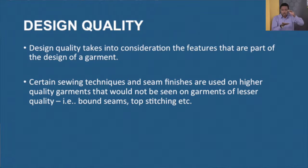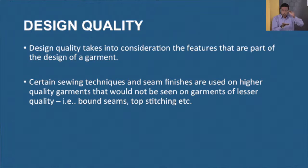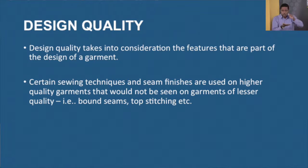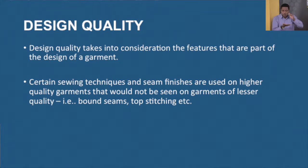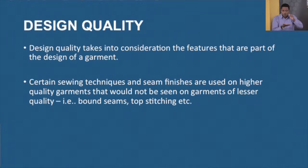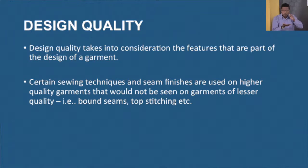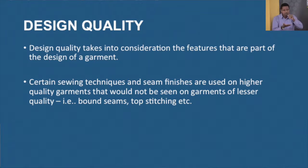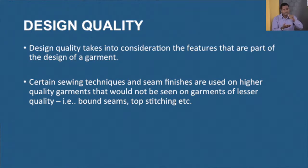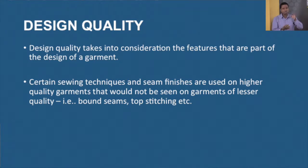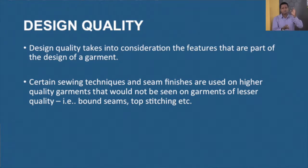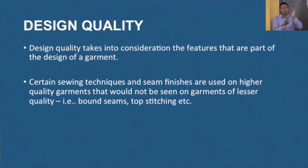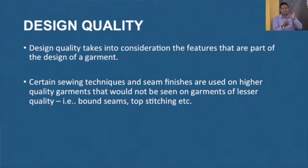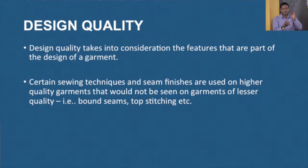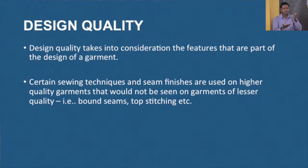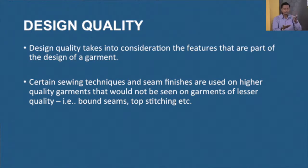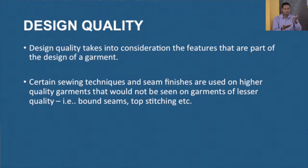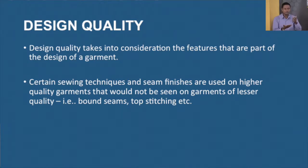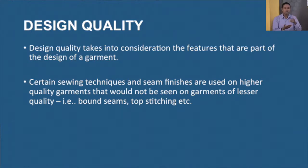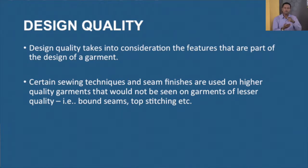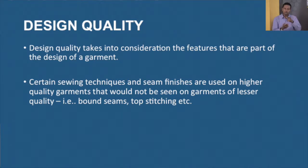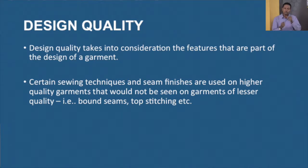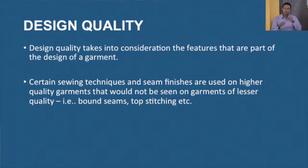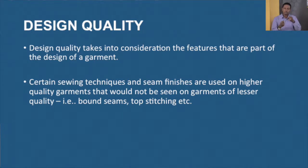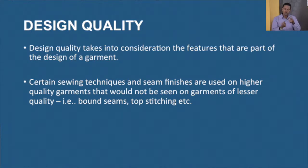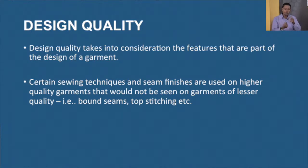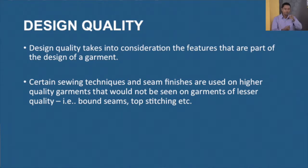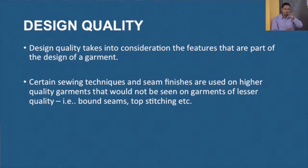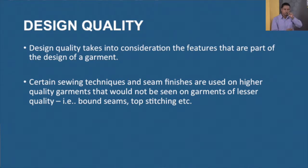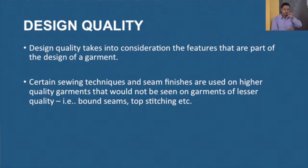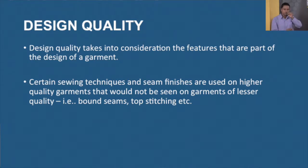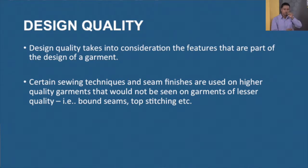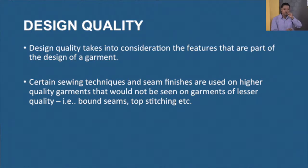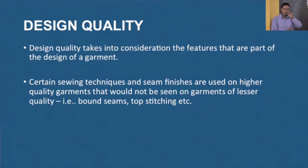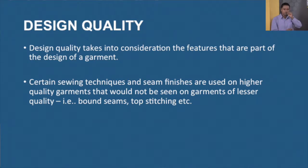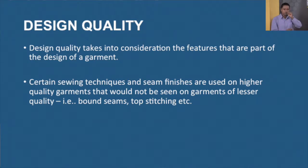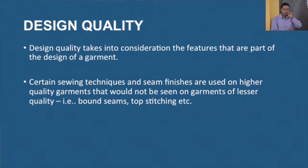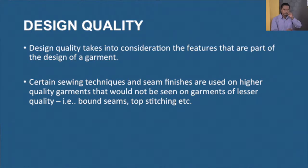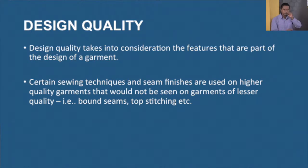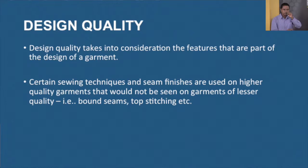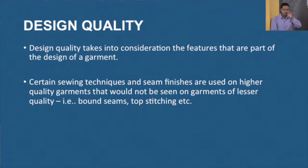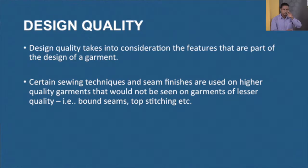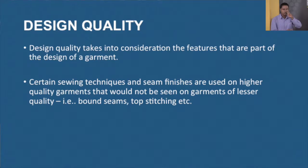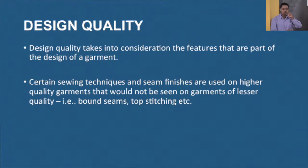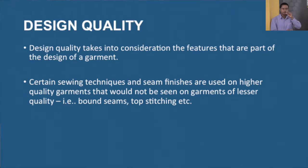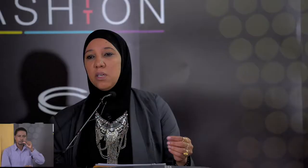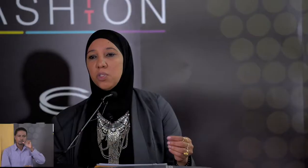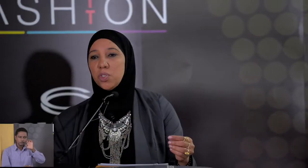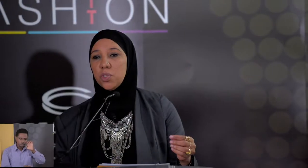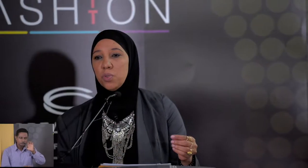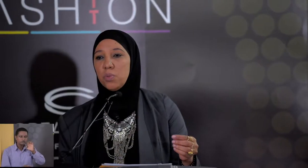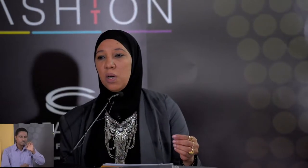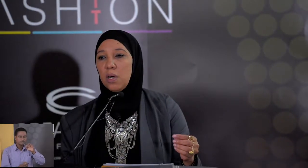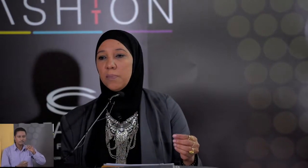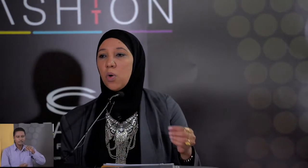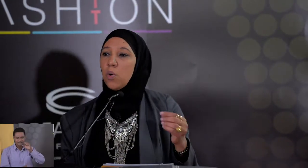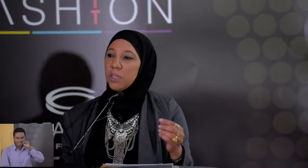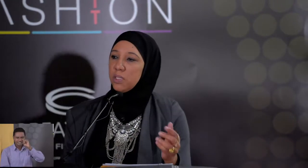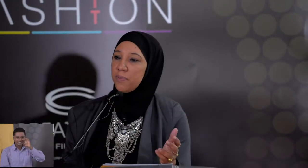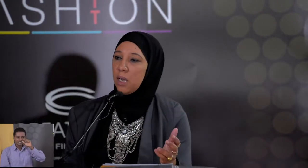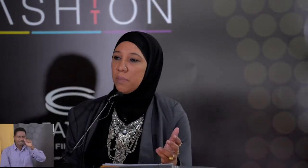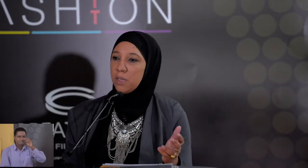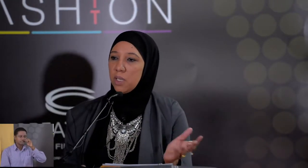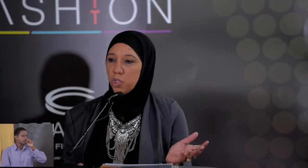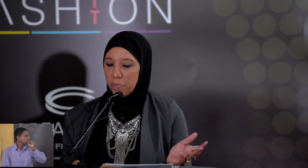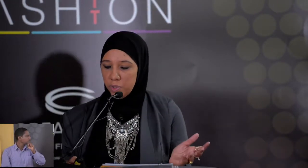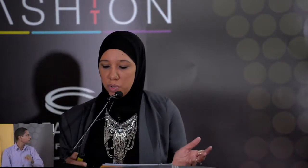quality, then you can do your serge seams, and because, of course, the price is going to be factored into the